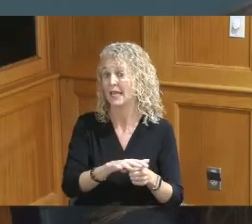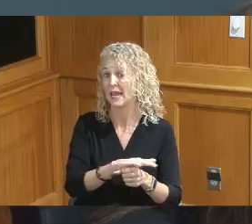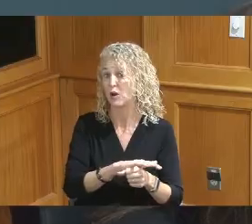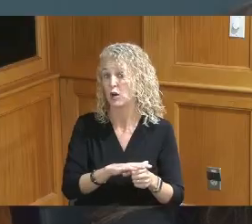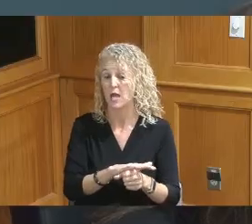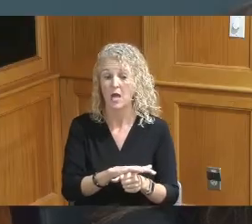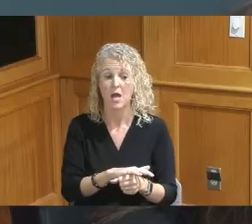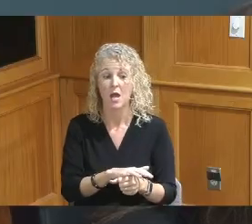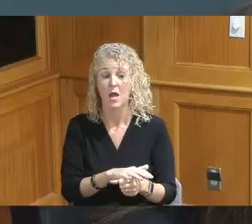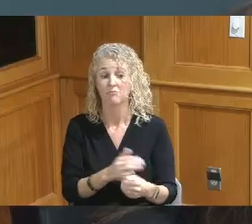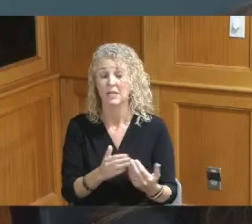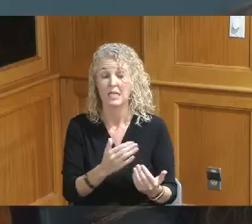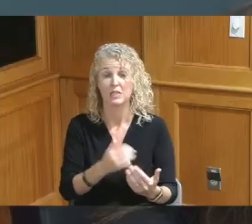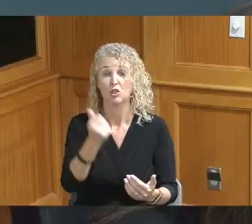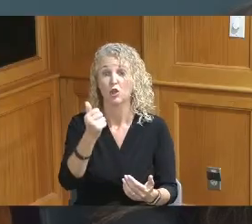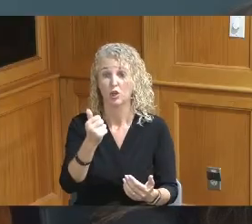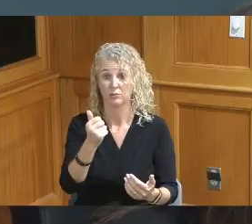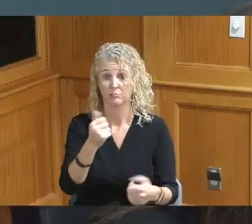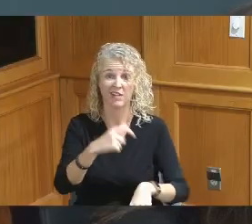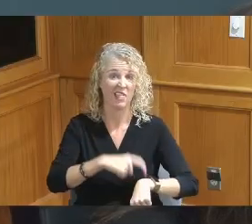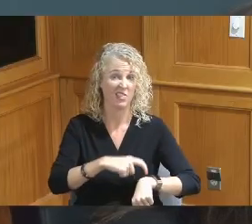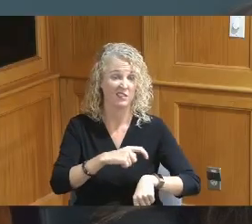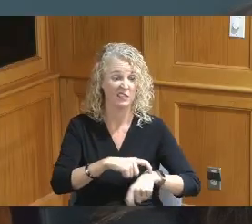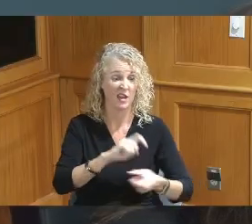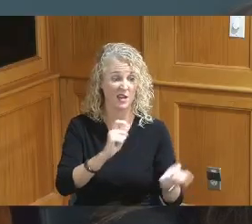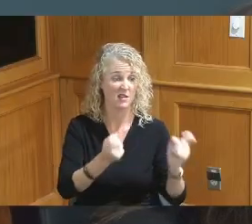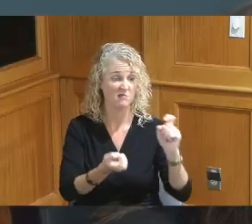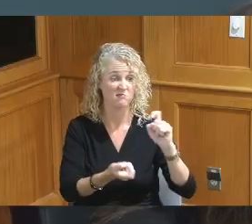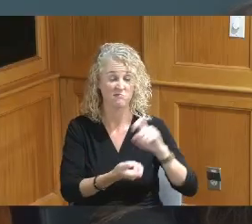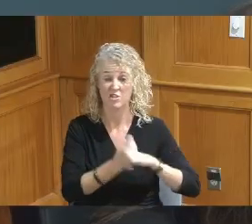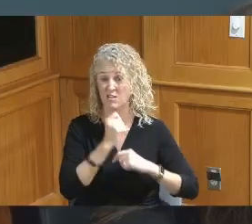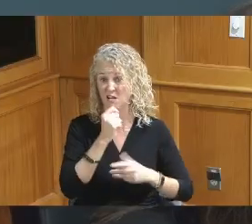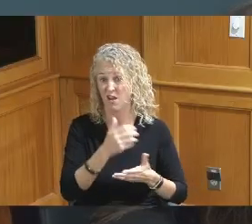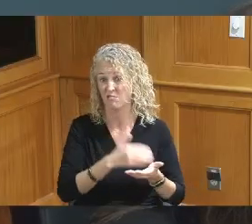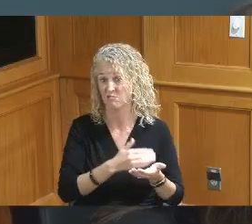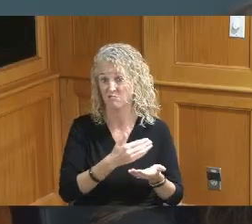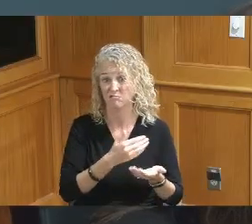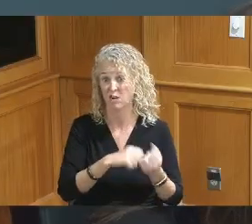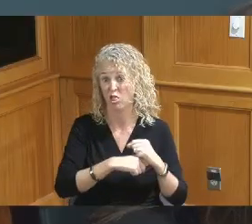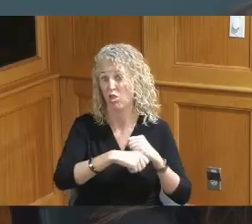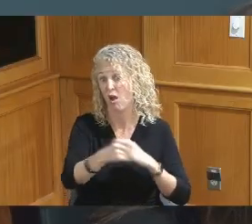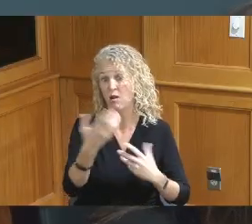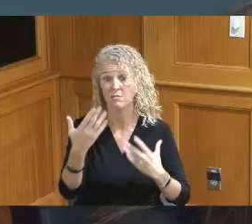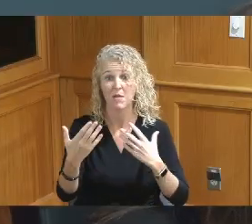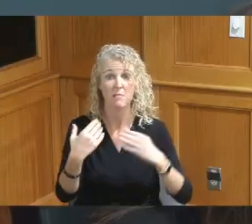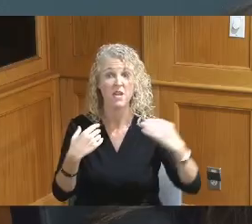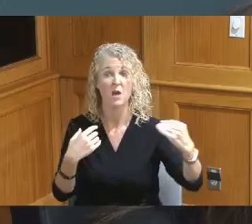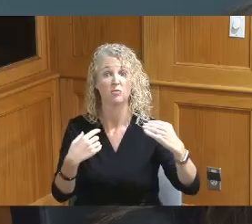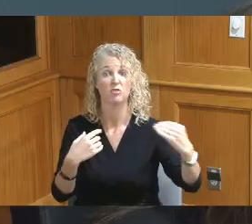rule, and so the amount of time it won't take as long. Maybe we need to go out of,